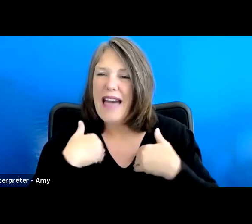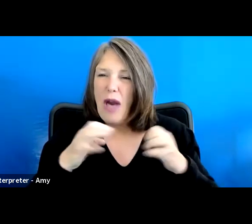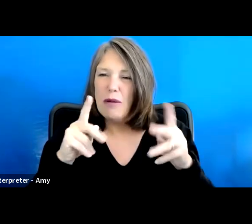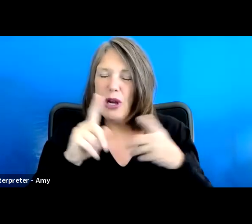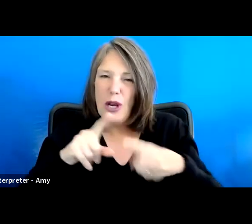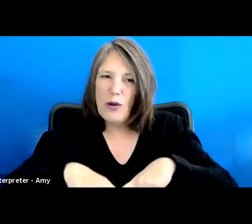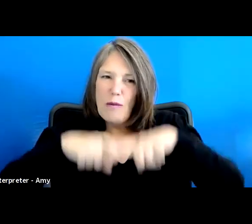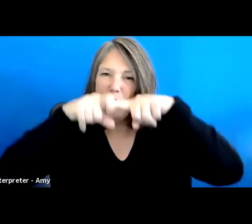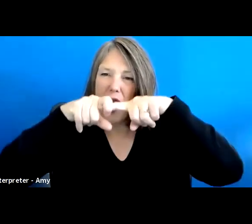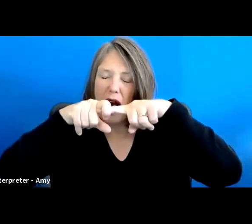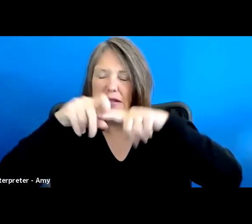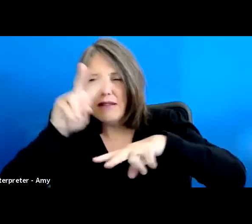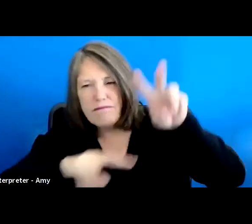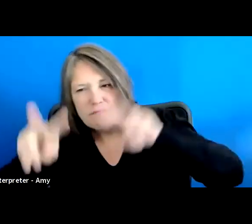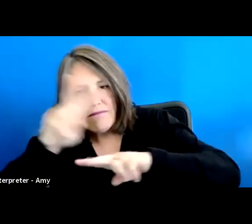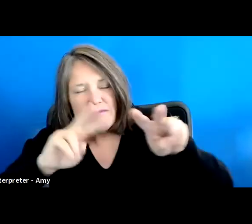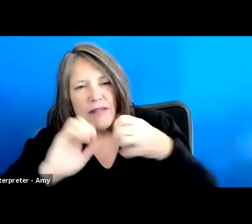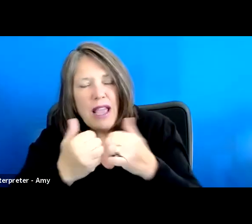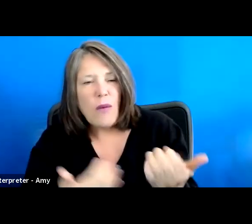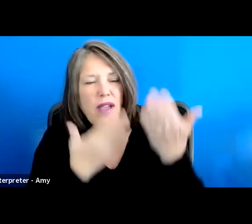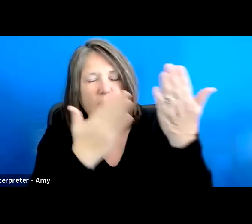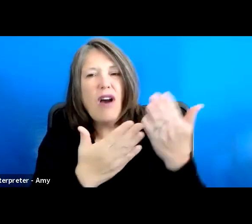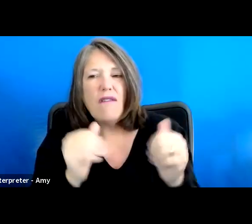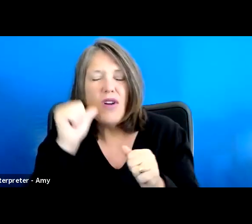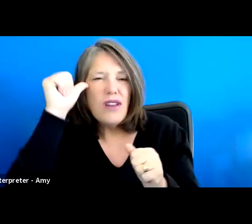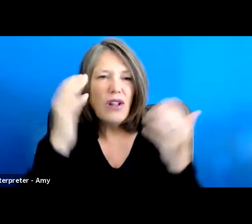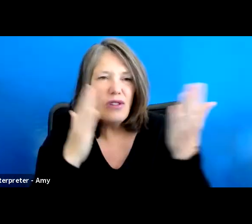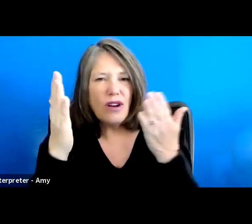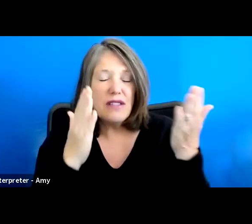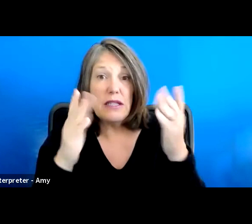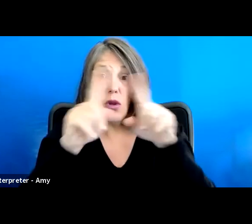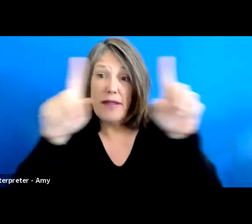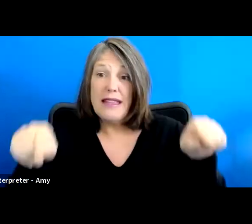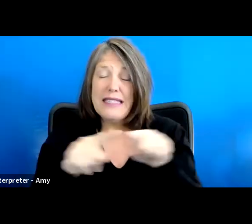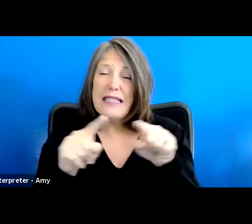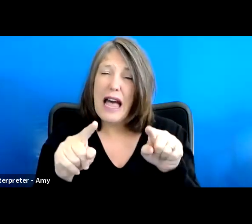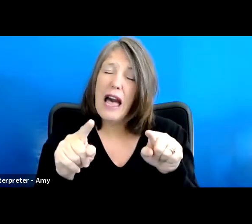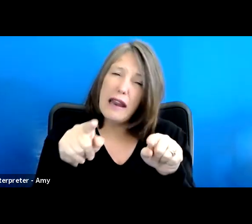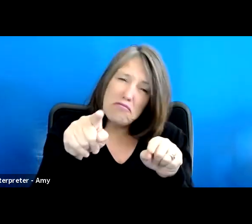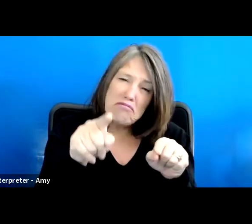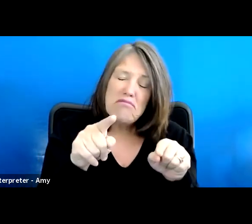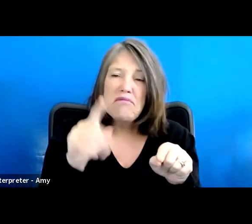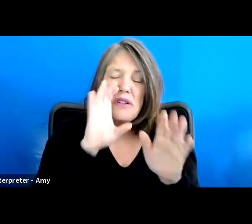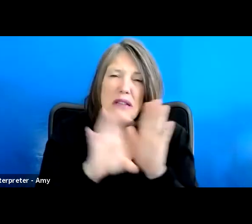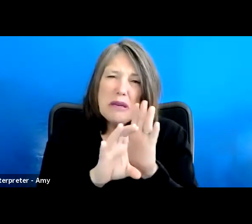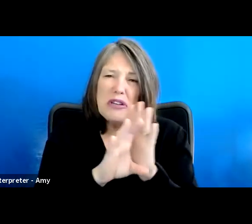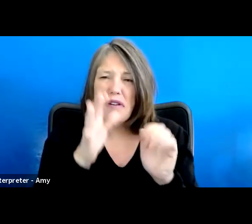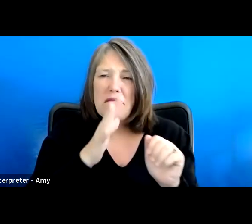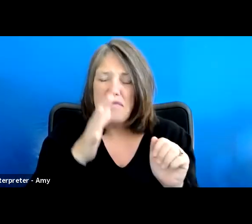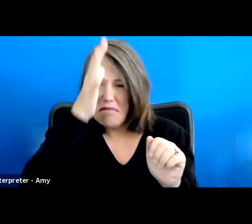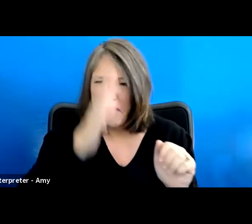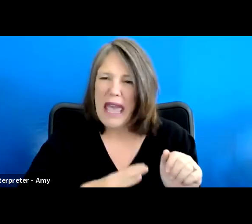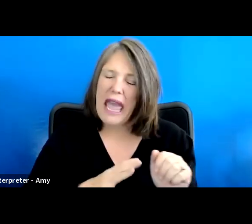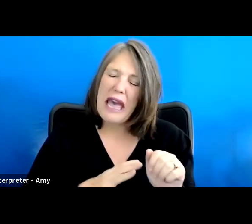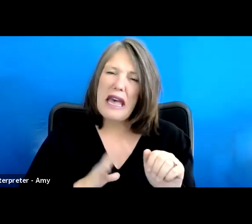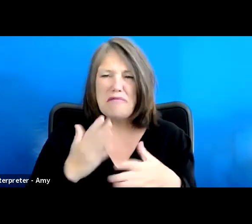we offer adult services. So on this slide, there's an individual. He looks to be a middle-aged man with a red shirt,